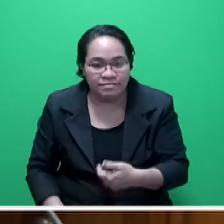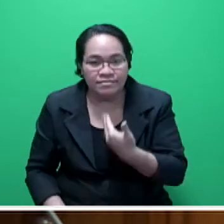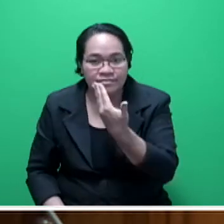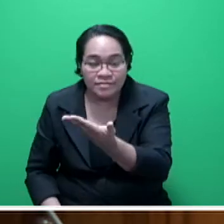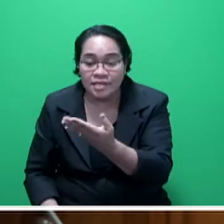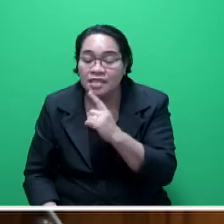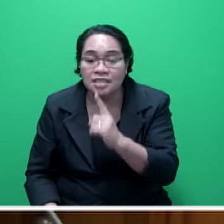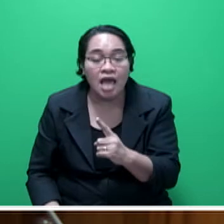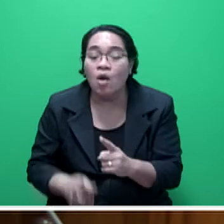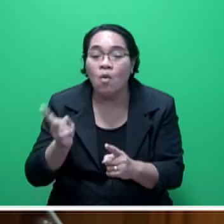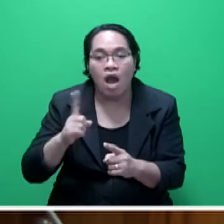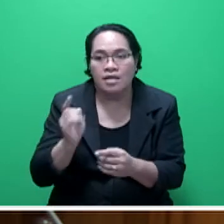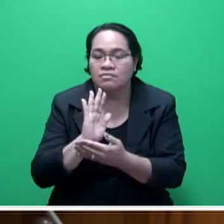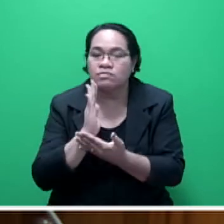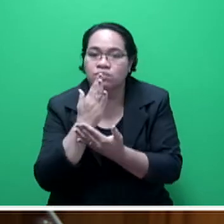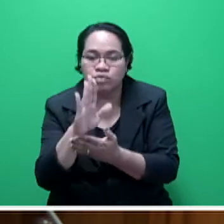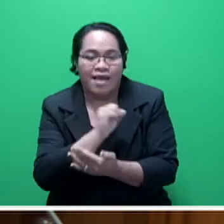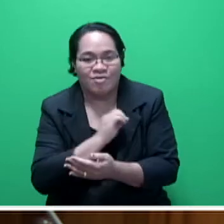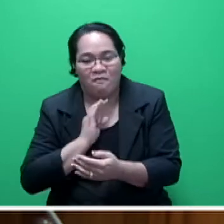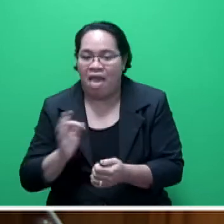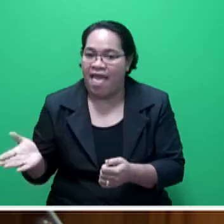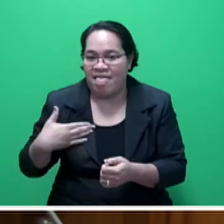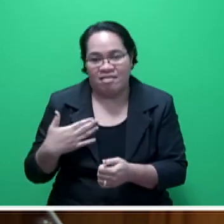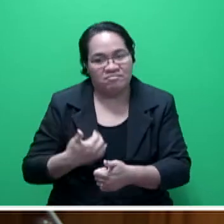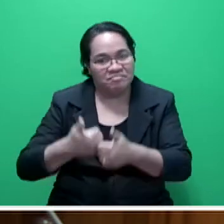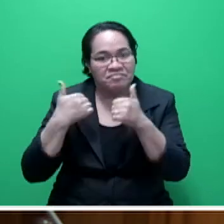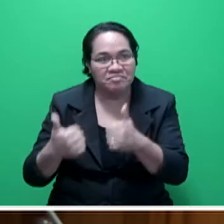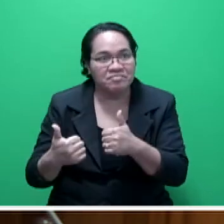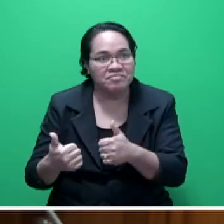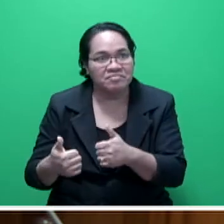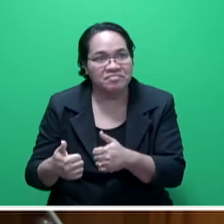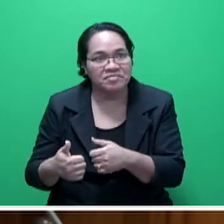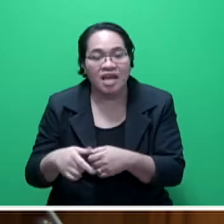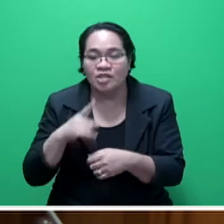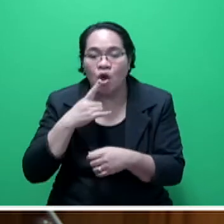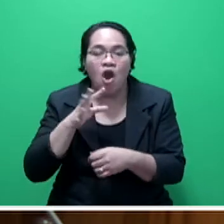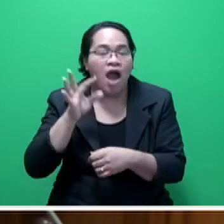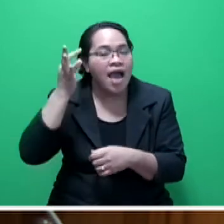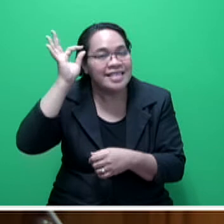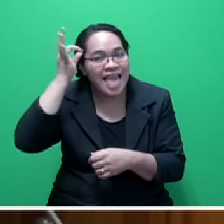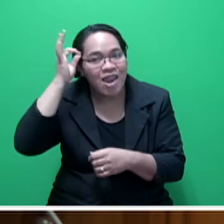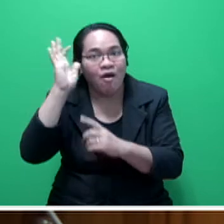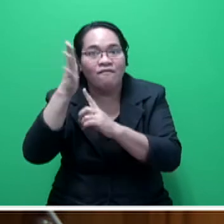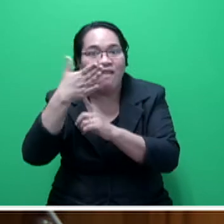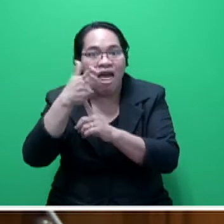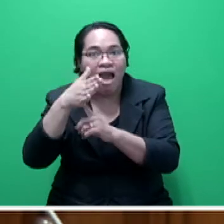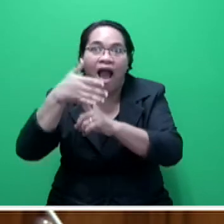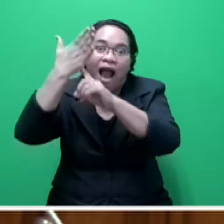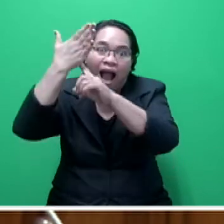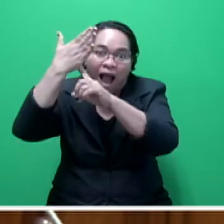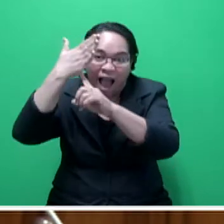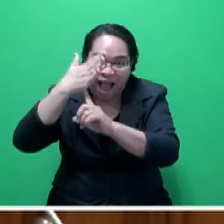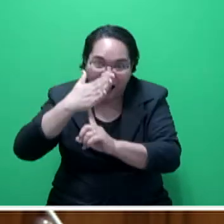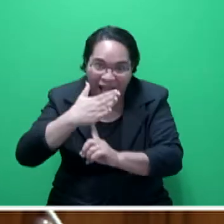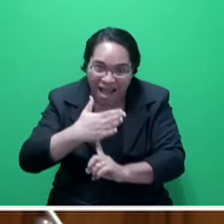signifies that the yacht and its crew are healthy and will result in the lowering of the yellow flag. And once the flag is